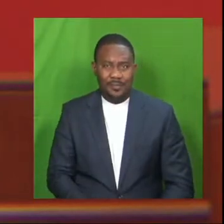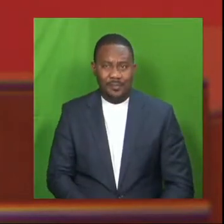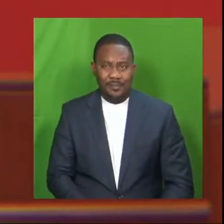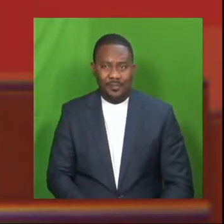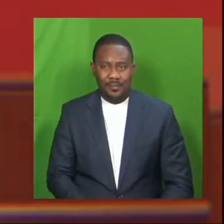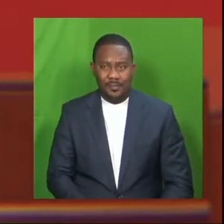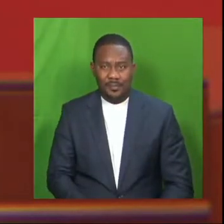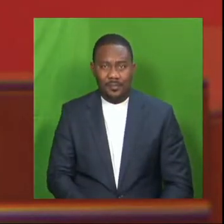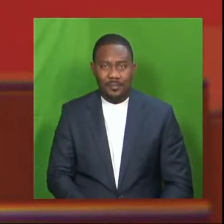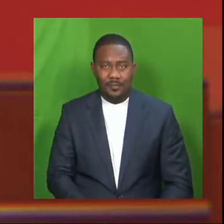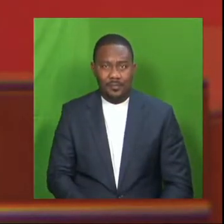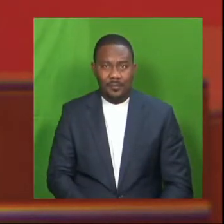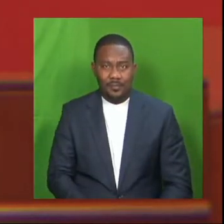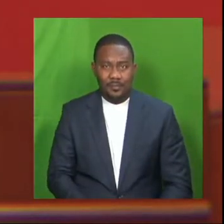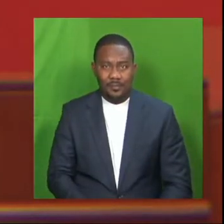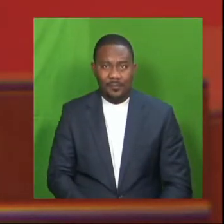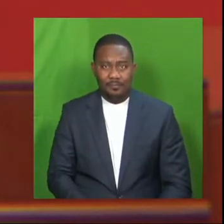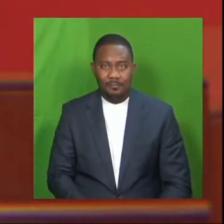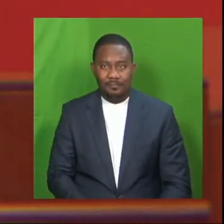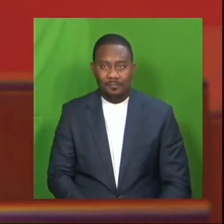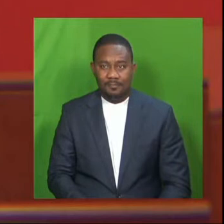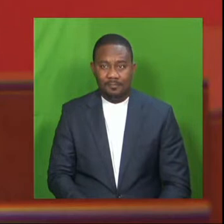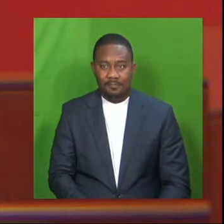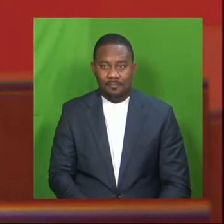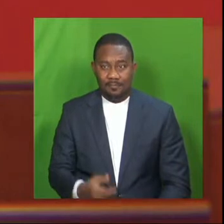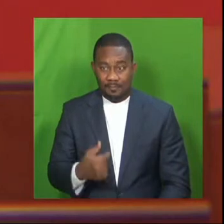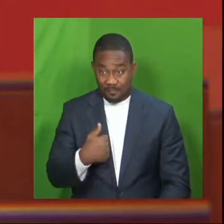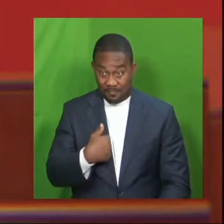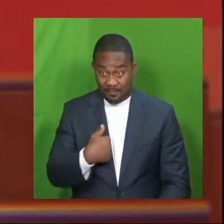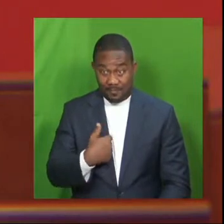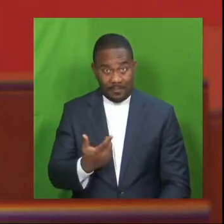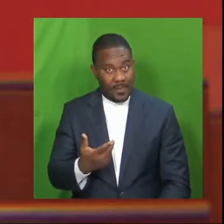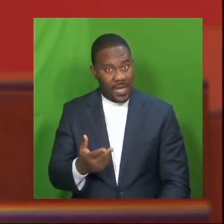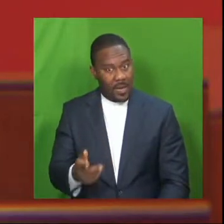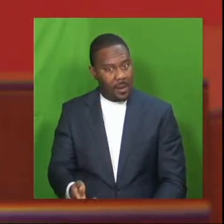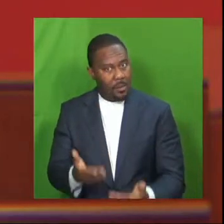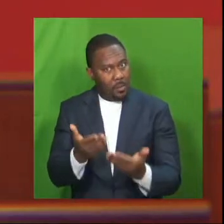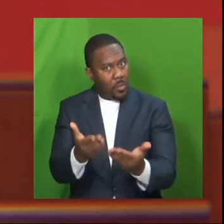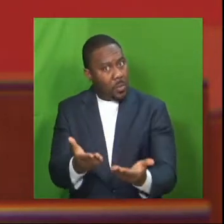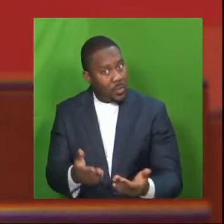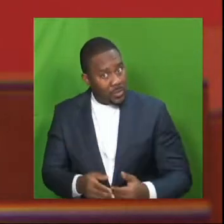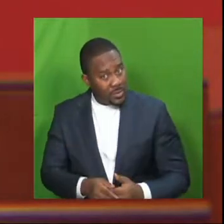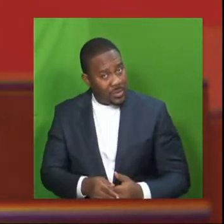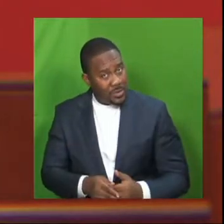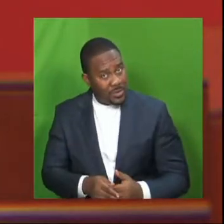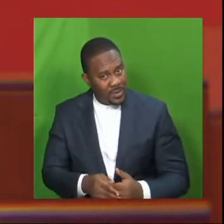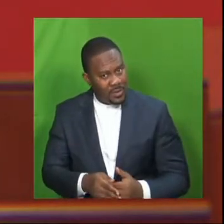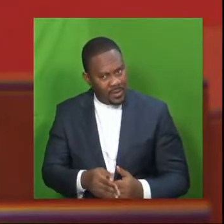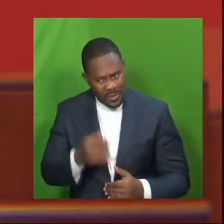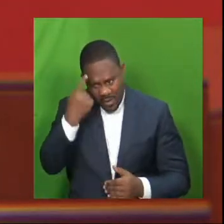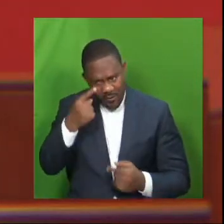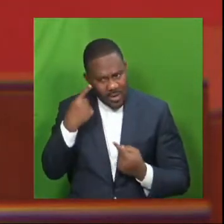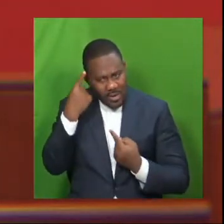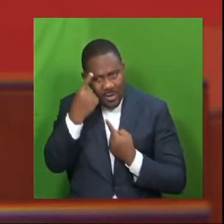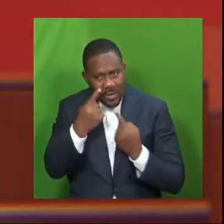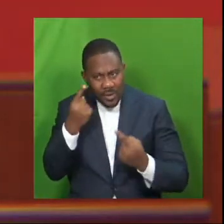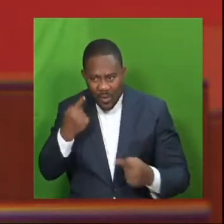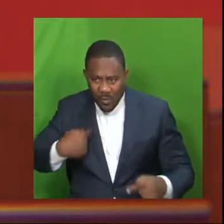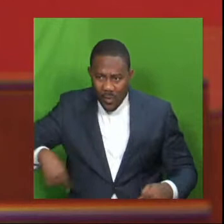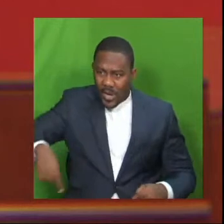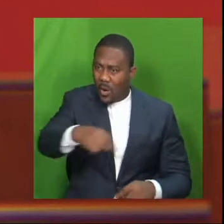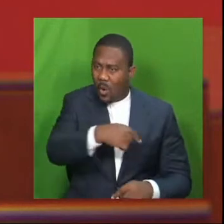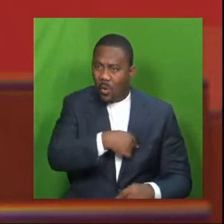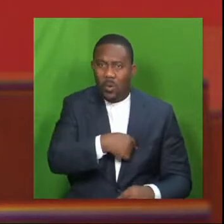And therefore, I can only make proposals for the consideration of all of